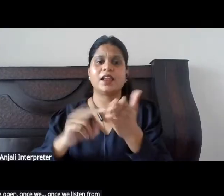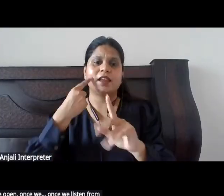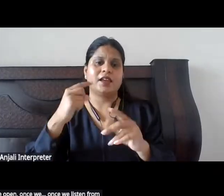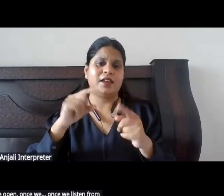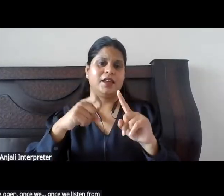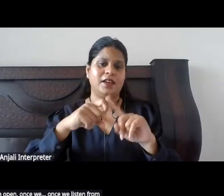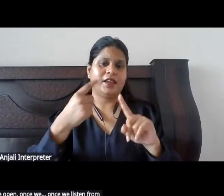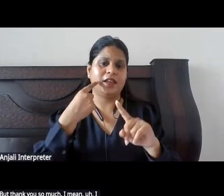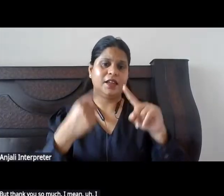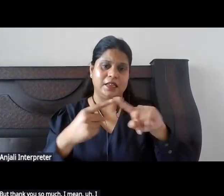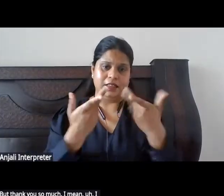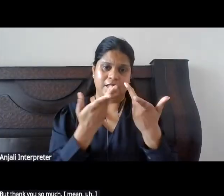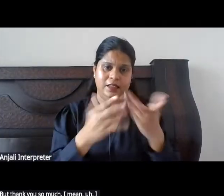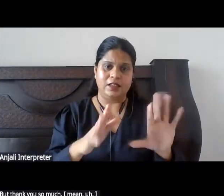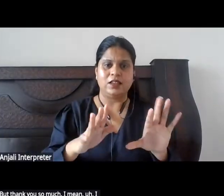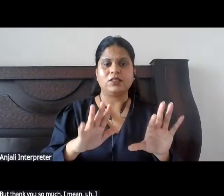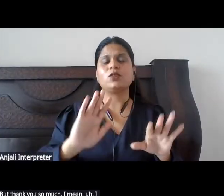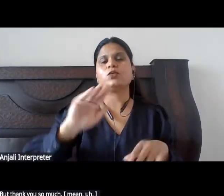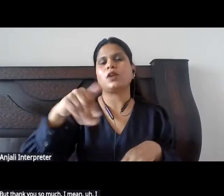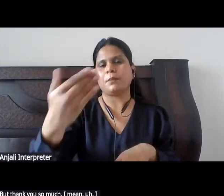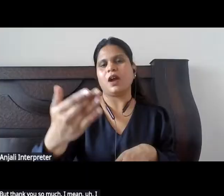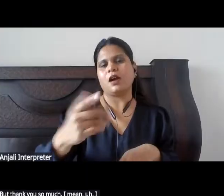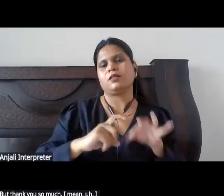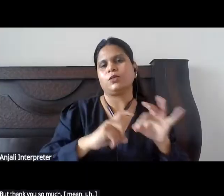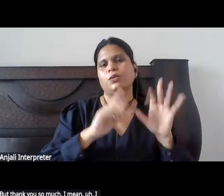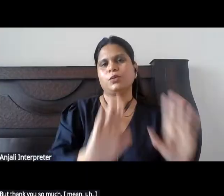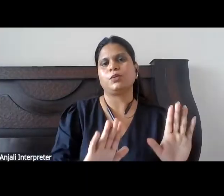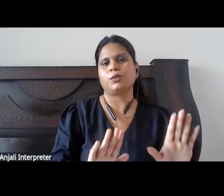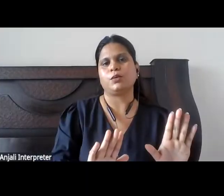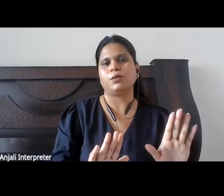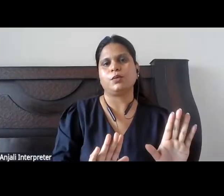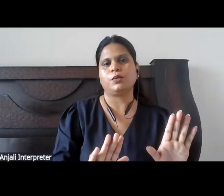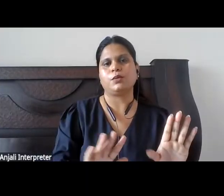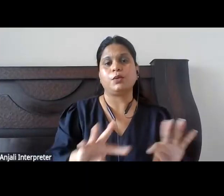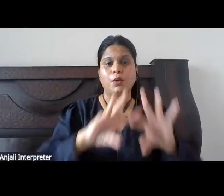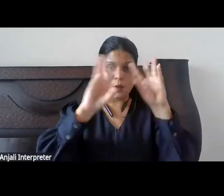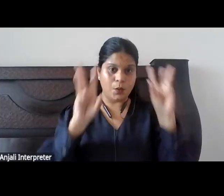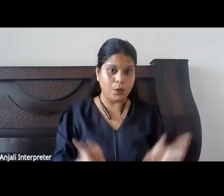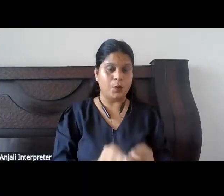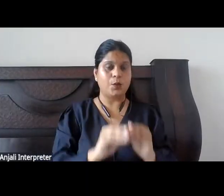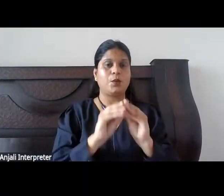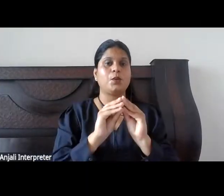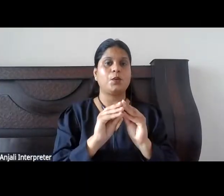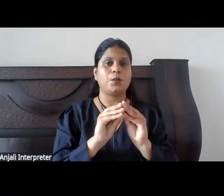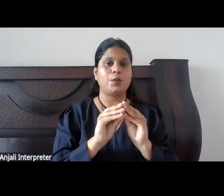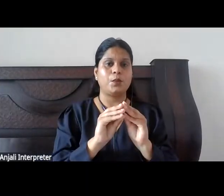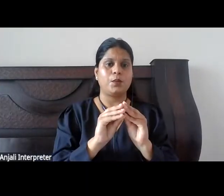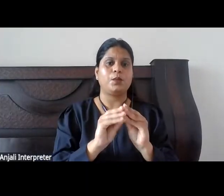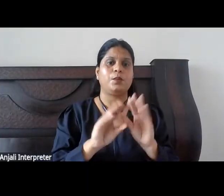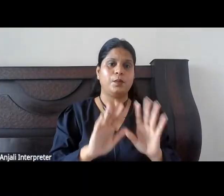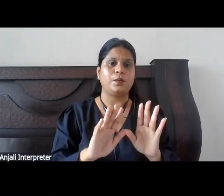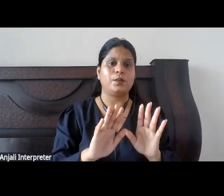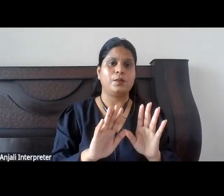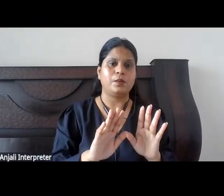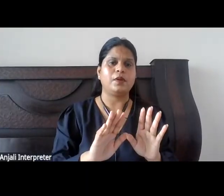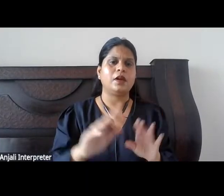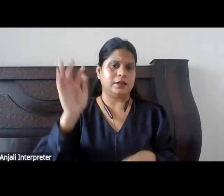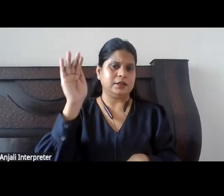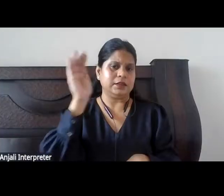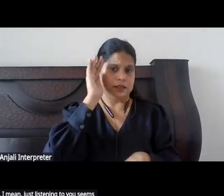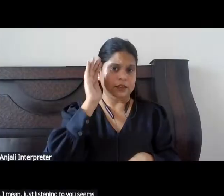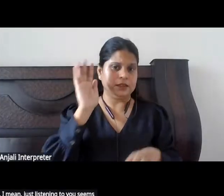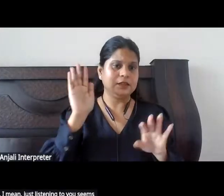think we've got a sense of how holistic it was, and of course, I mean, listening to you seems